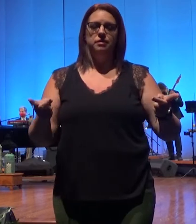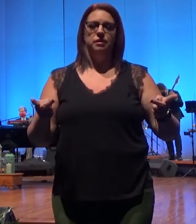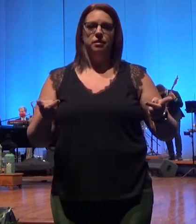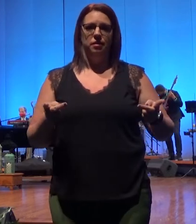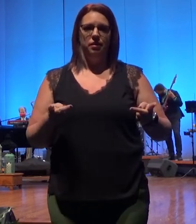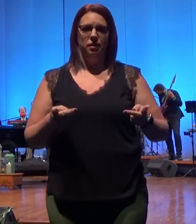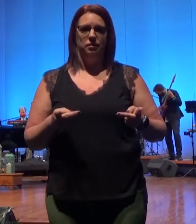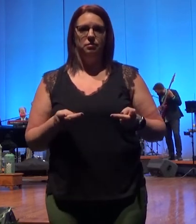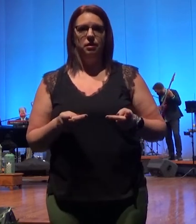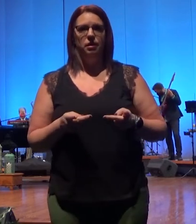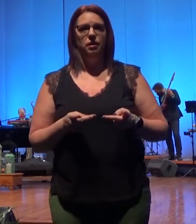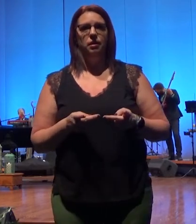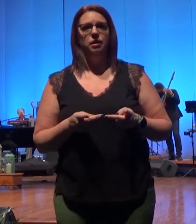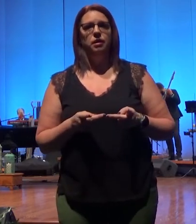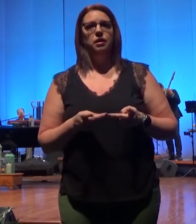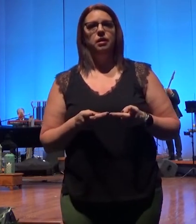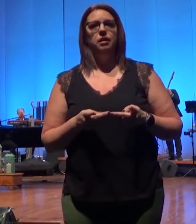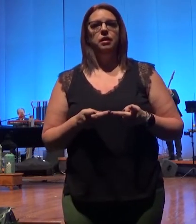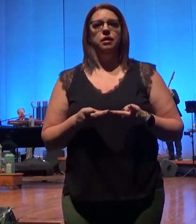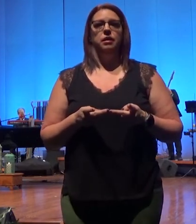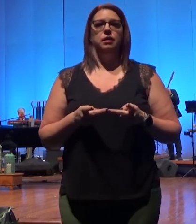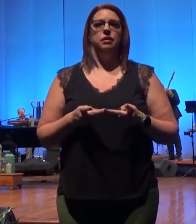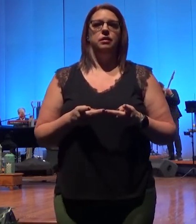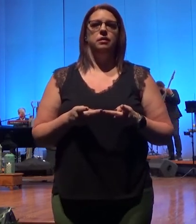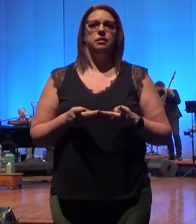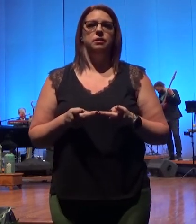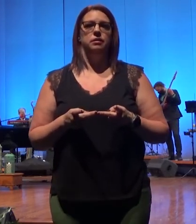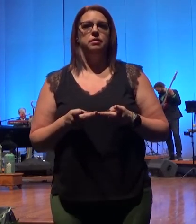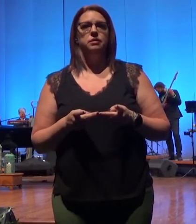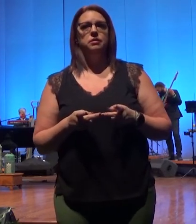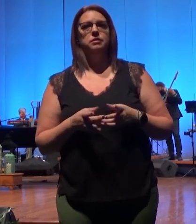God is in this place.